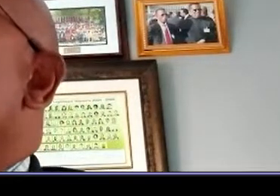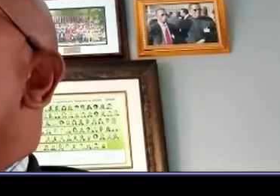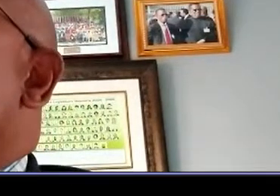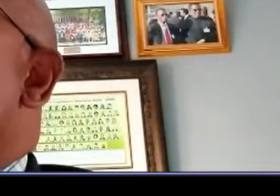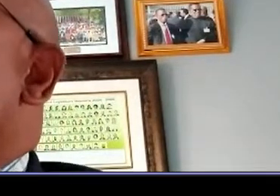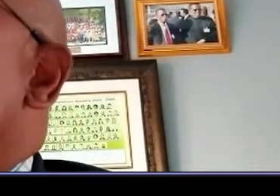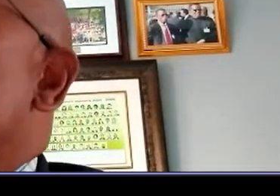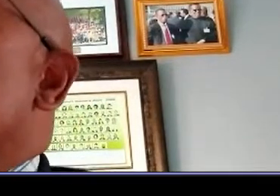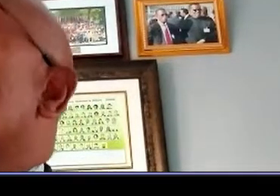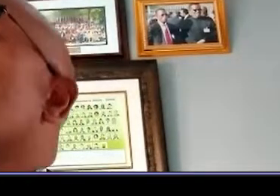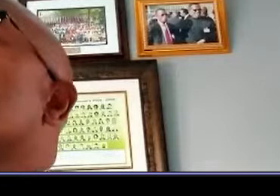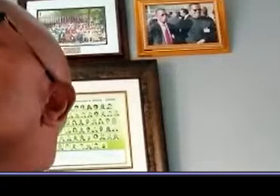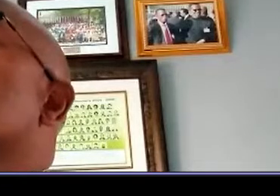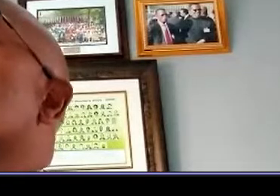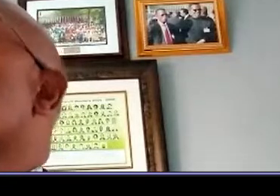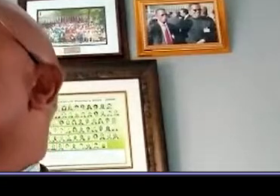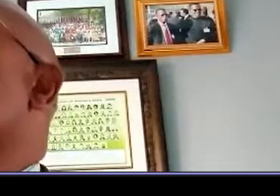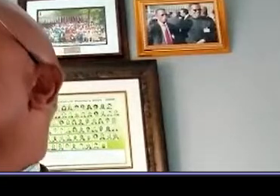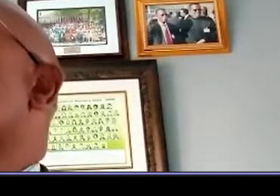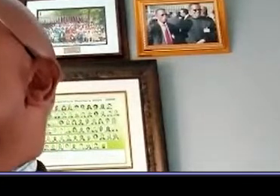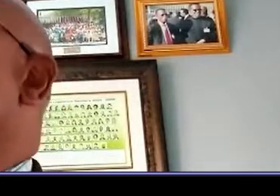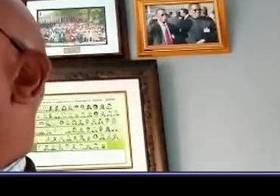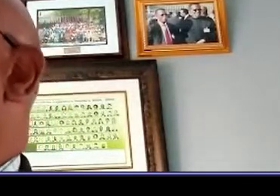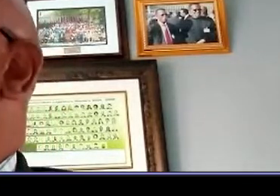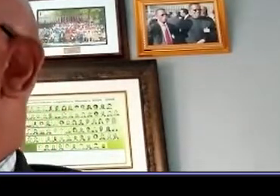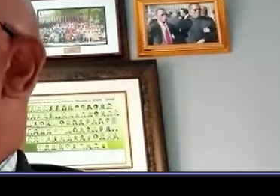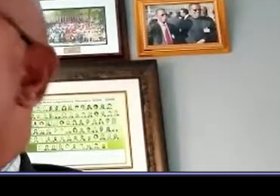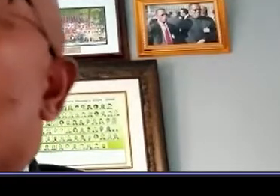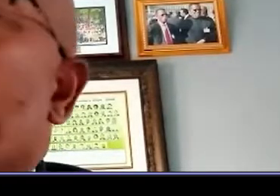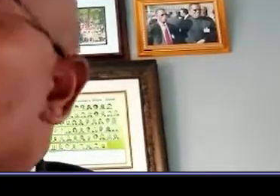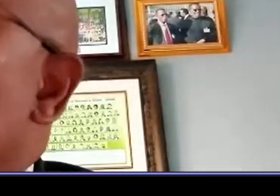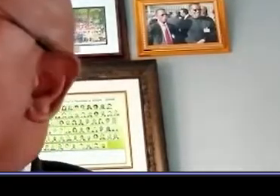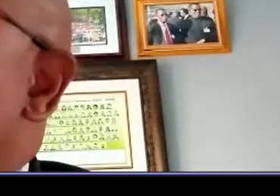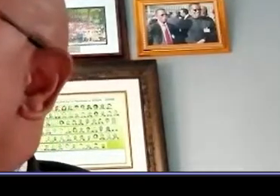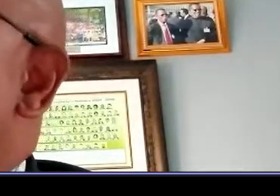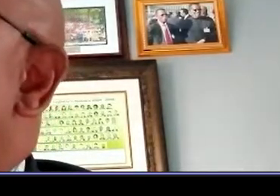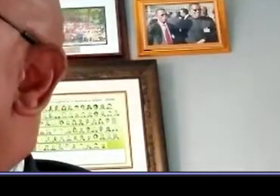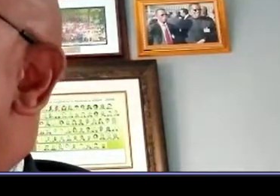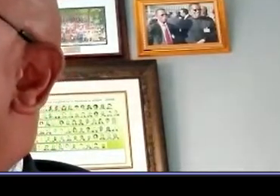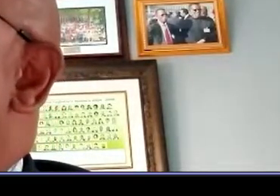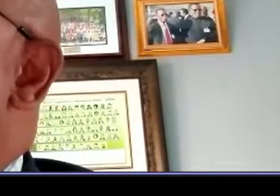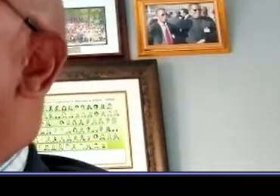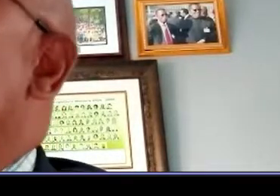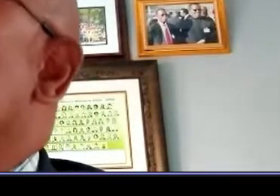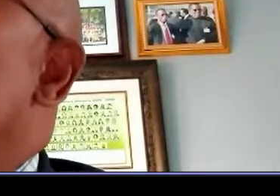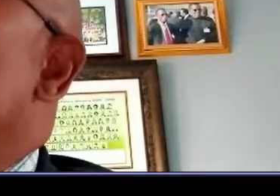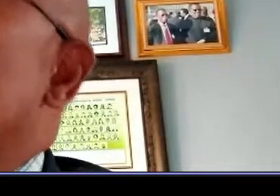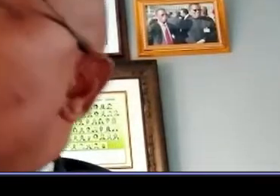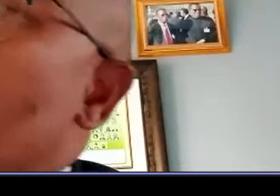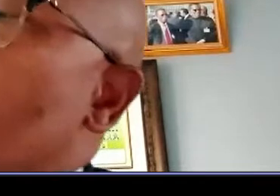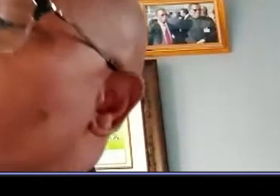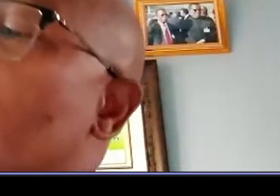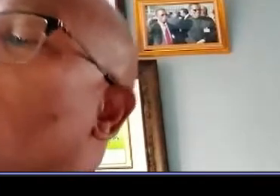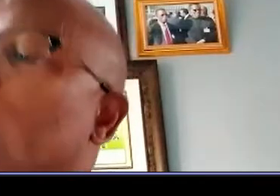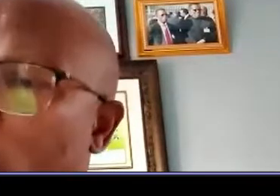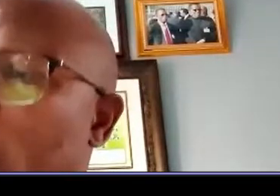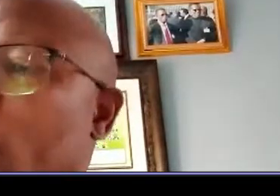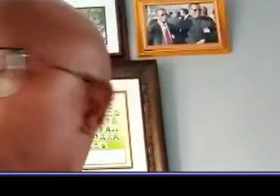he, by so doing, is aware that he is passing a vote of no confidence on MECs who went